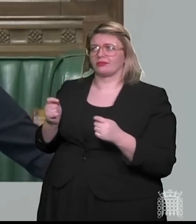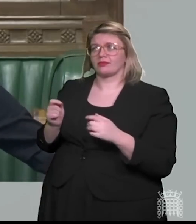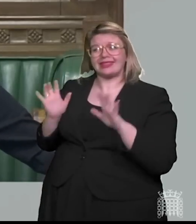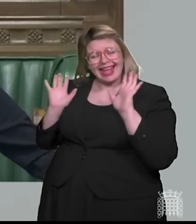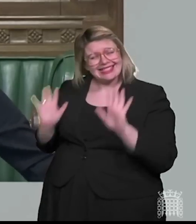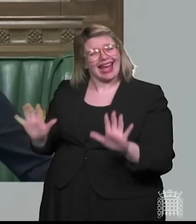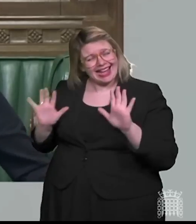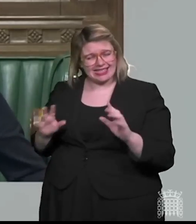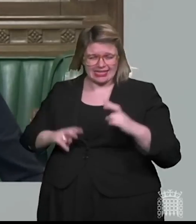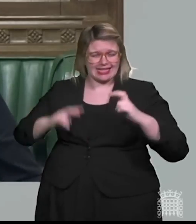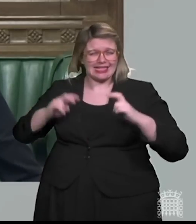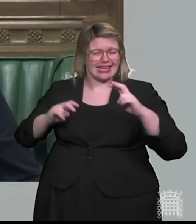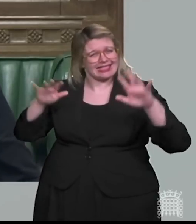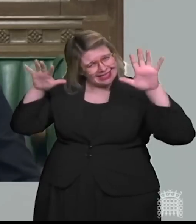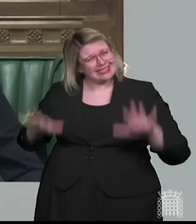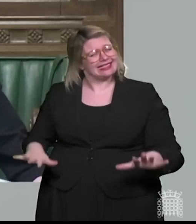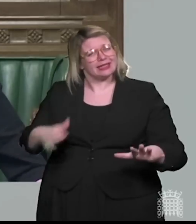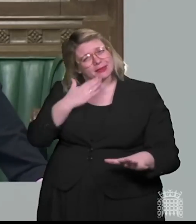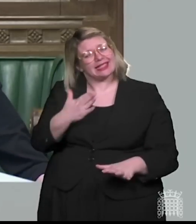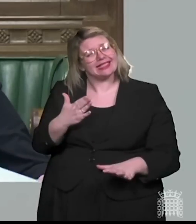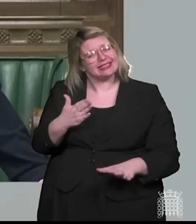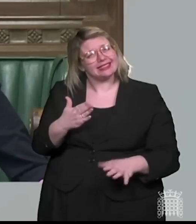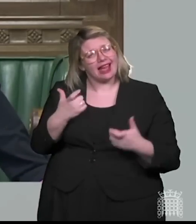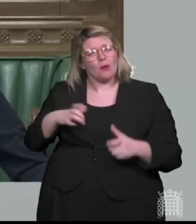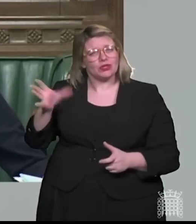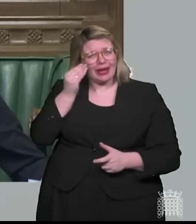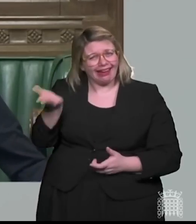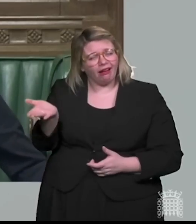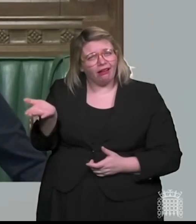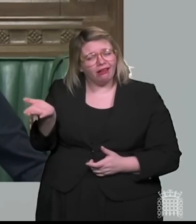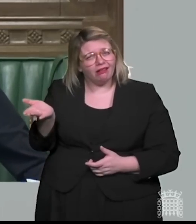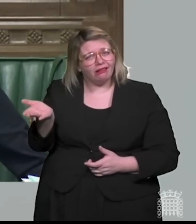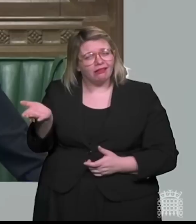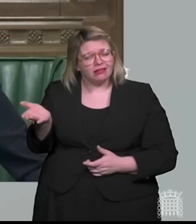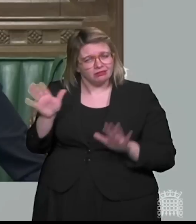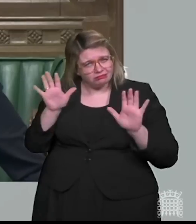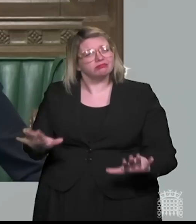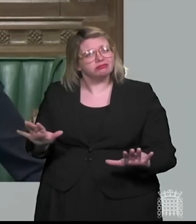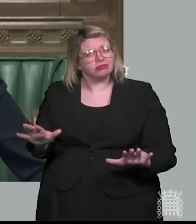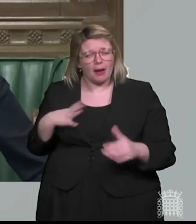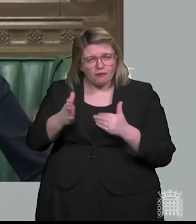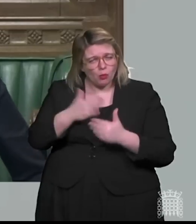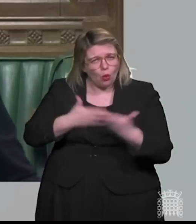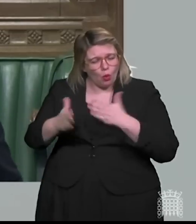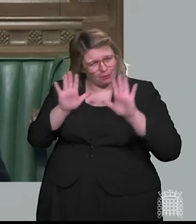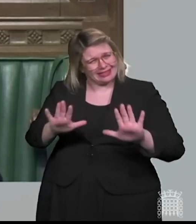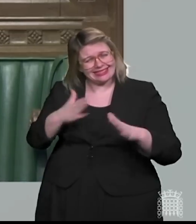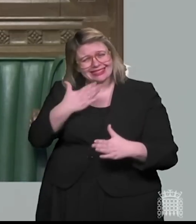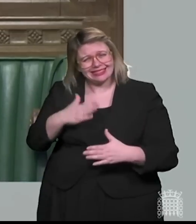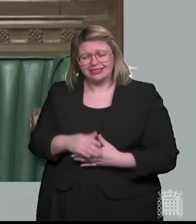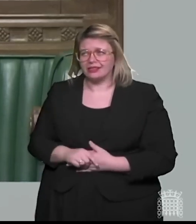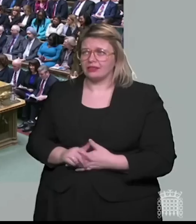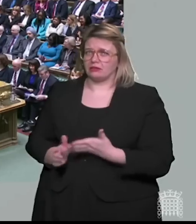popular, we still have to keep the noise down because we still have to hear what he has to say. He has more to say. Chancellor